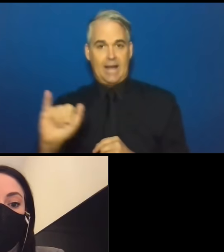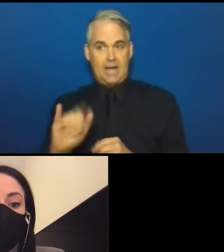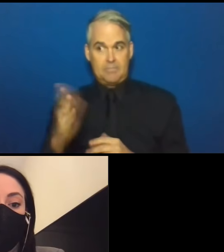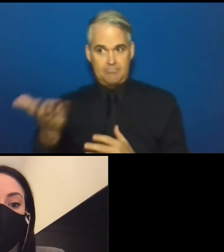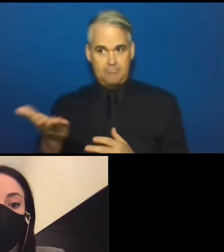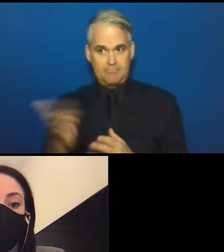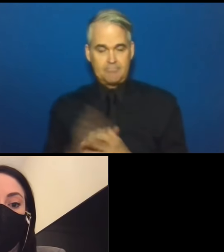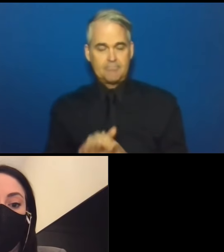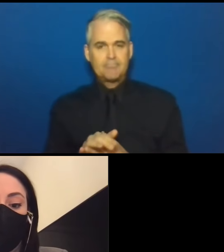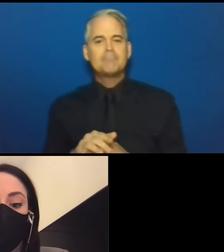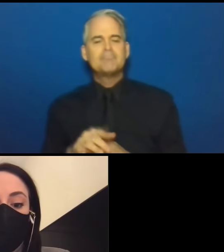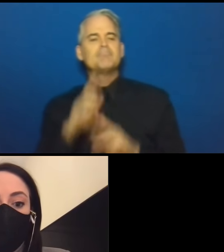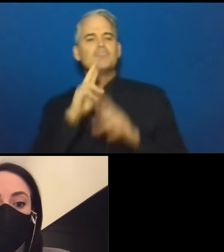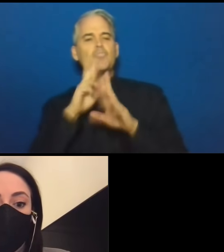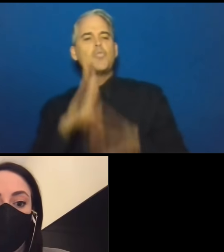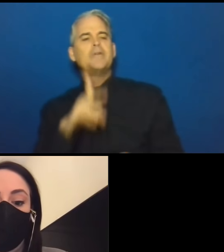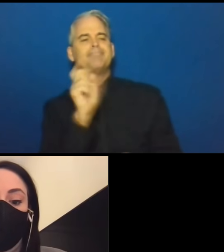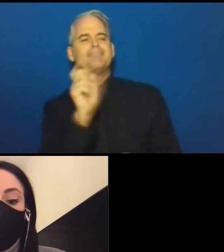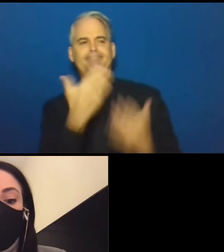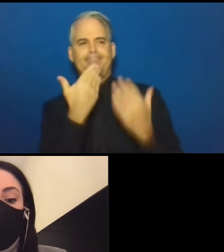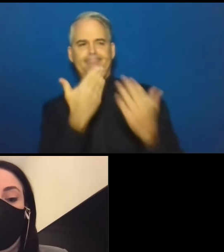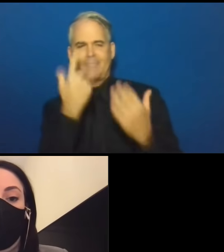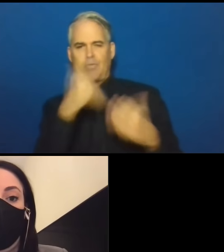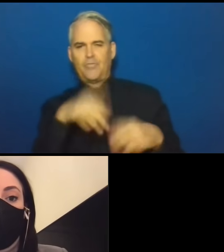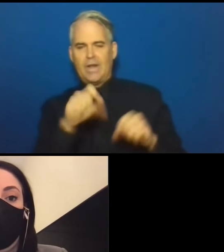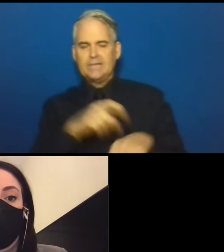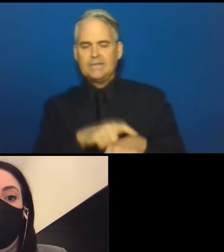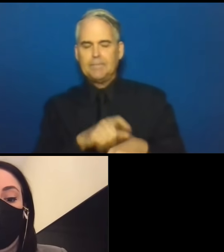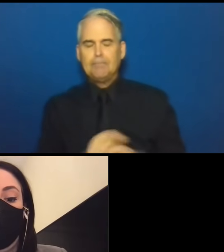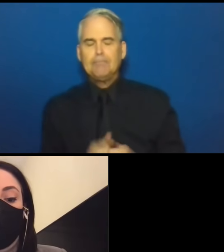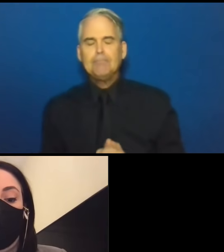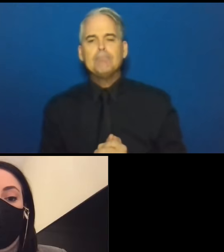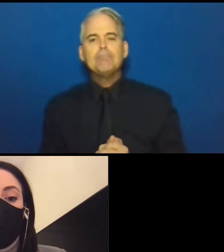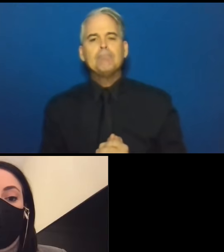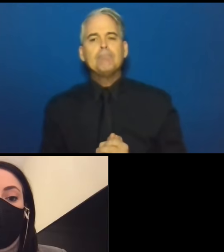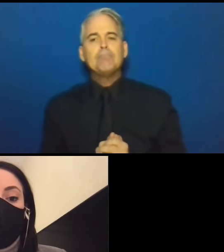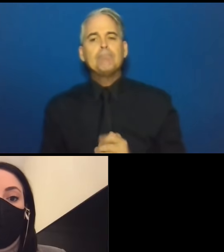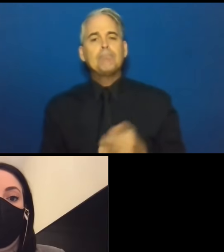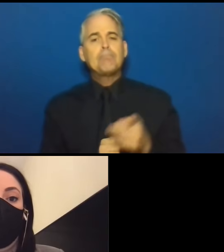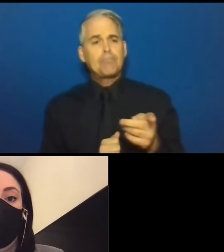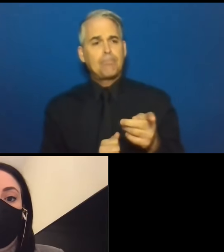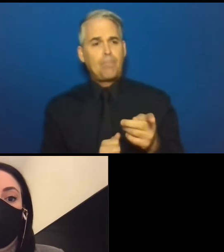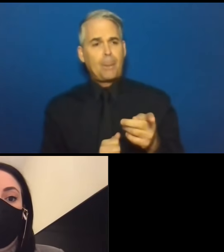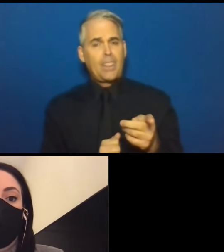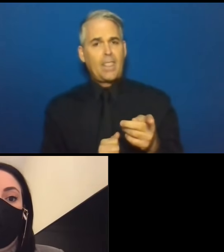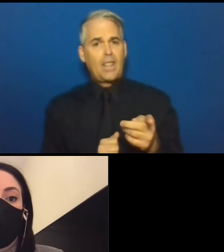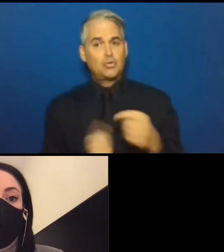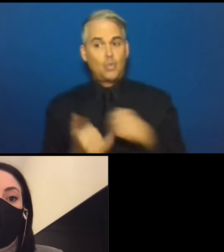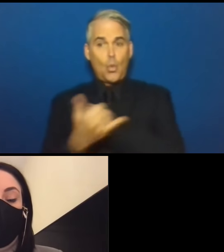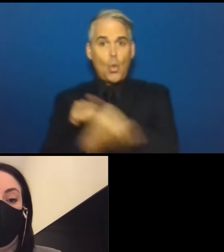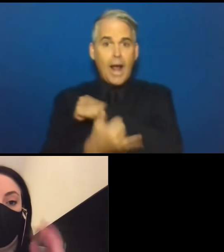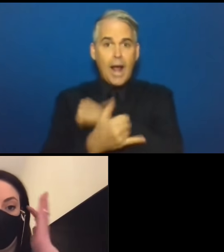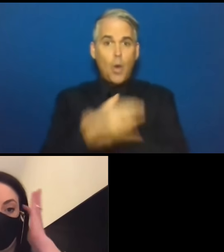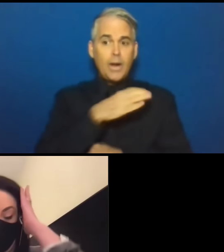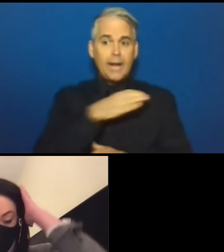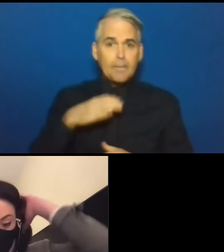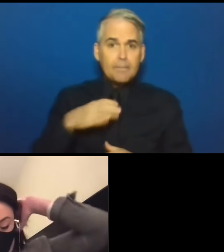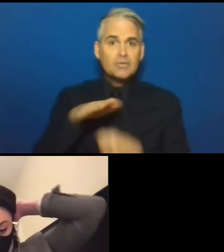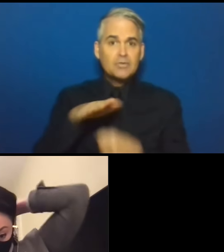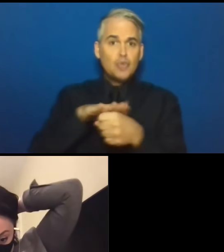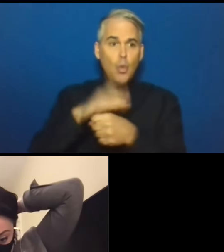Hi, Governor Sisolak. Thank you so much for taking the time. Will you encourage or talk to county commissions and local governments to